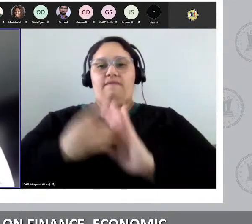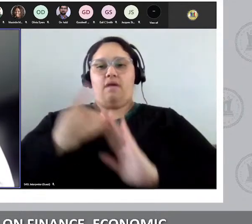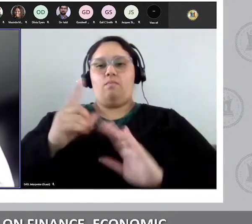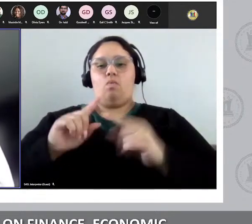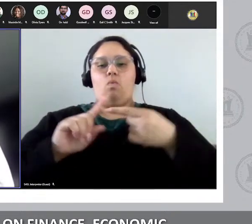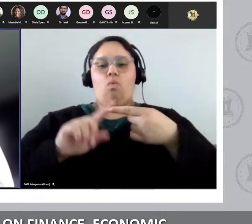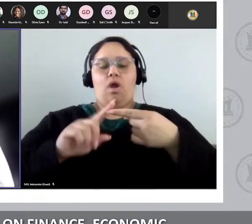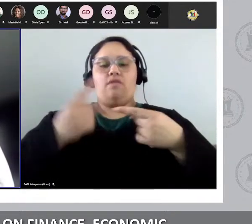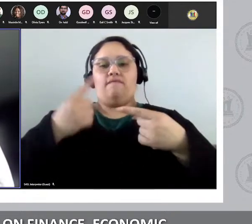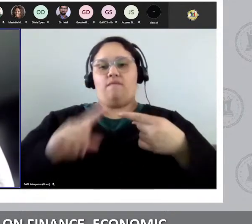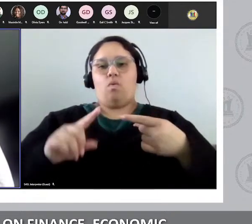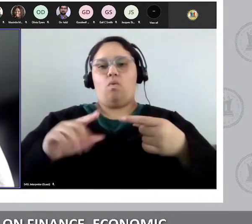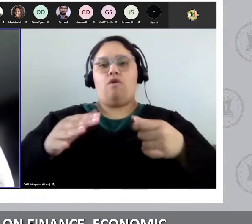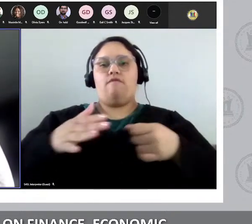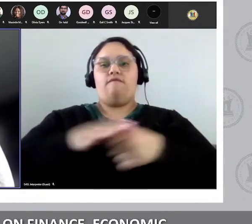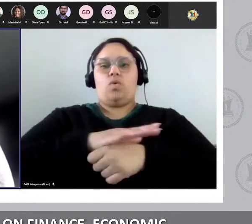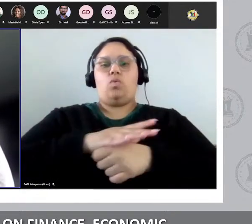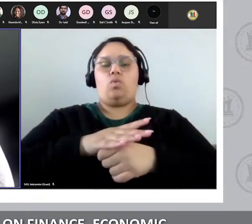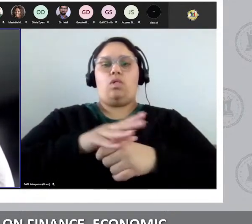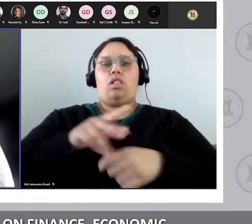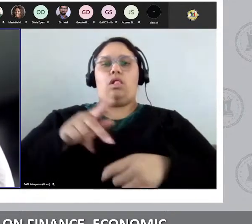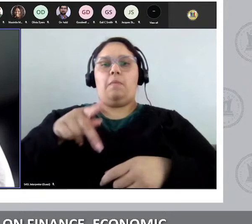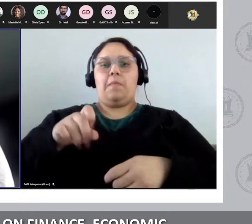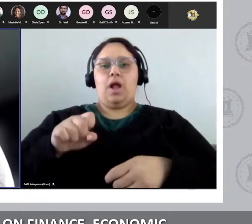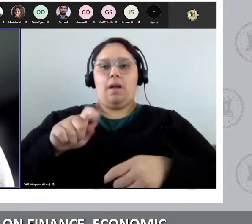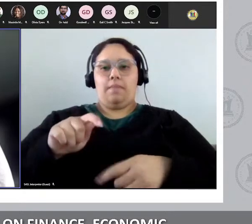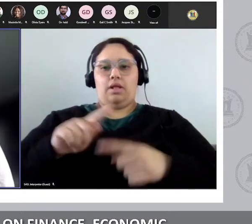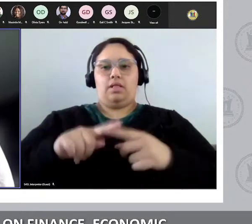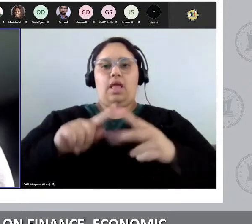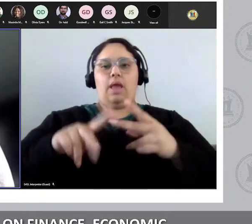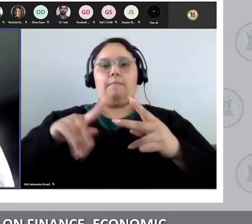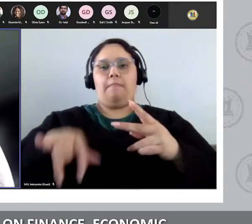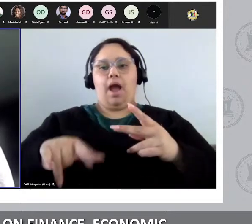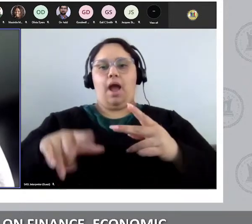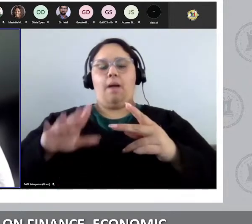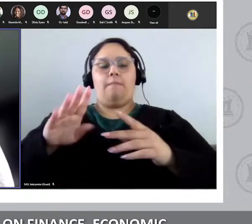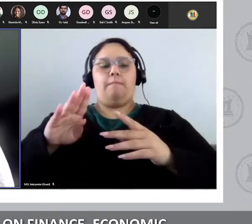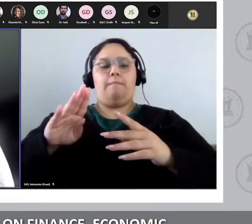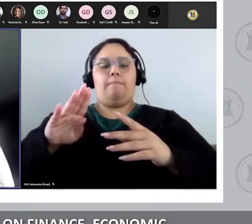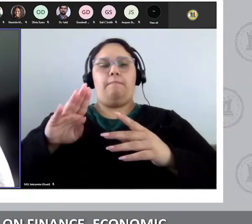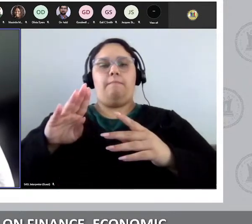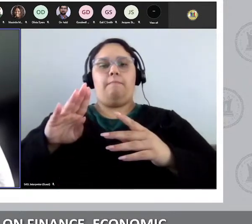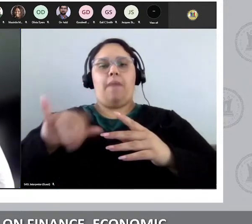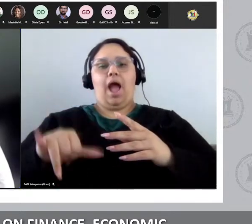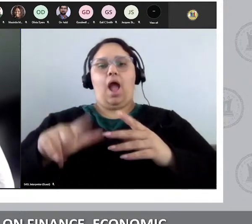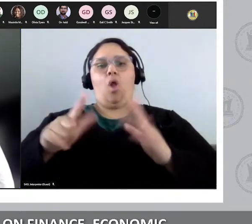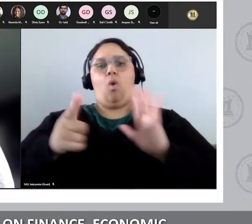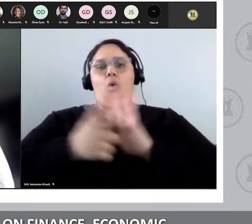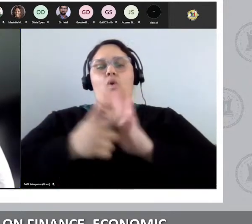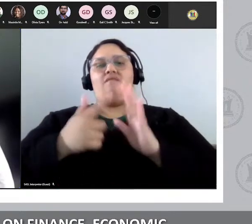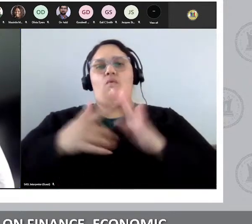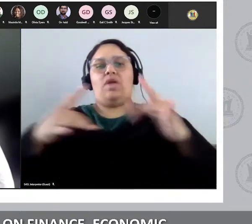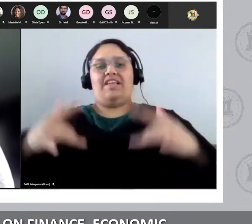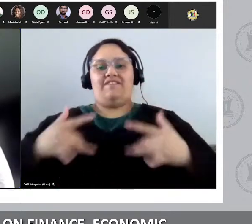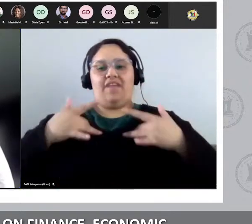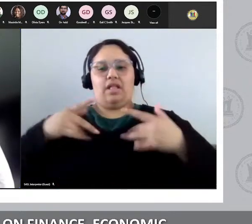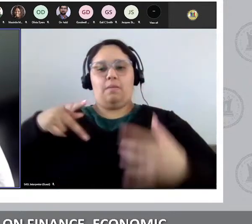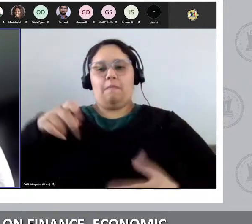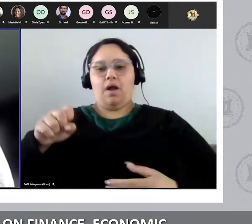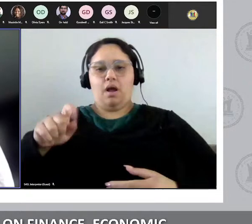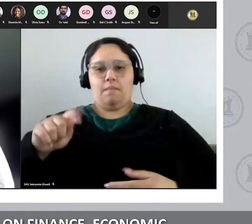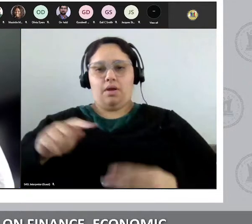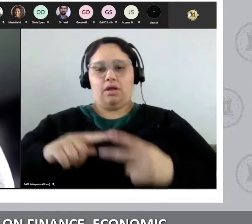the film permitting, then a bylaw relating to events permitting, and then